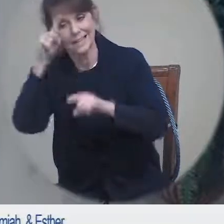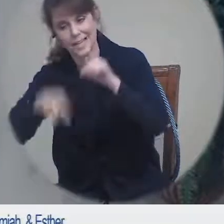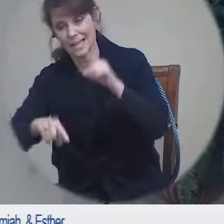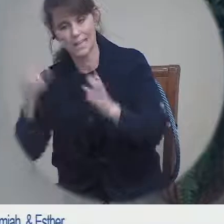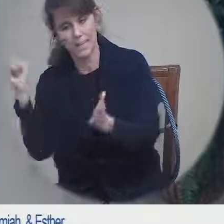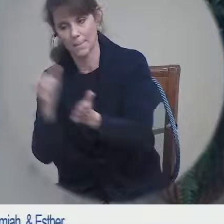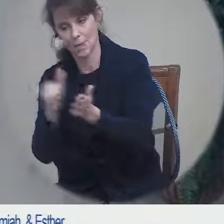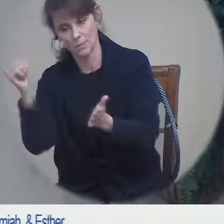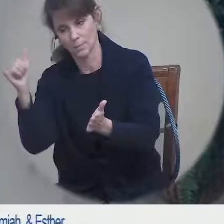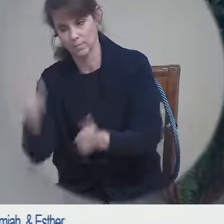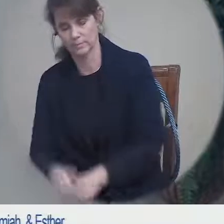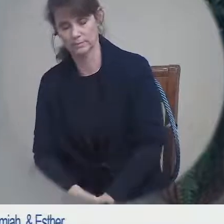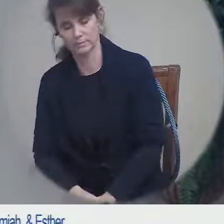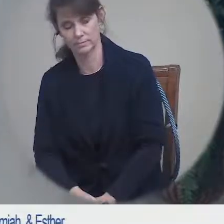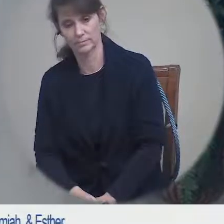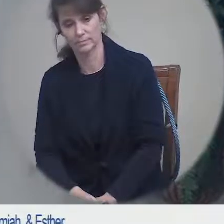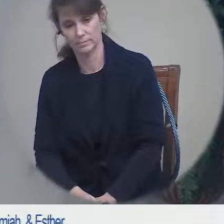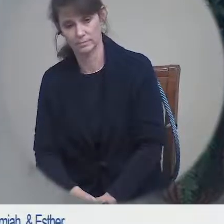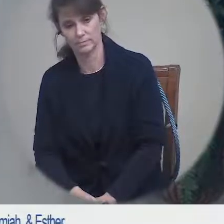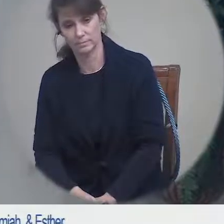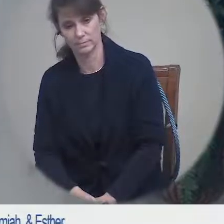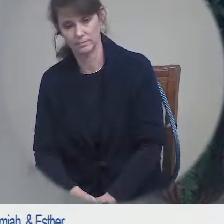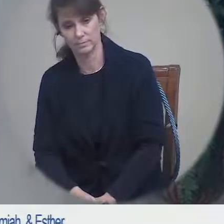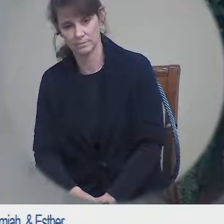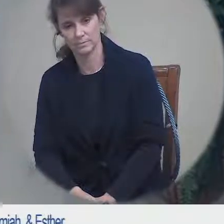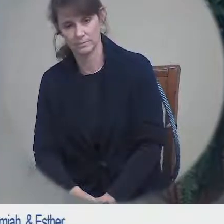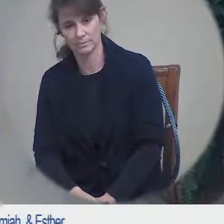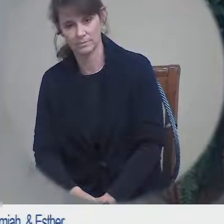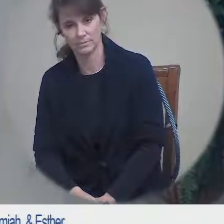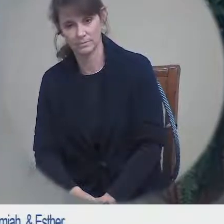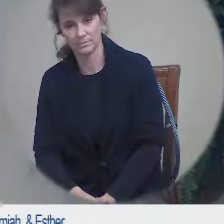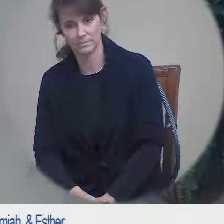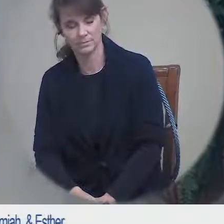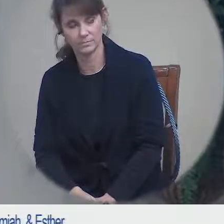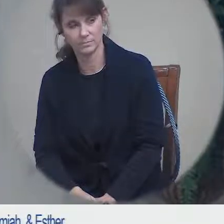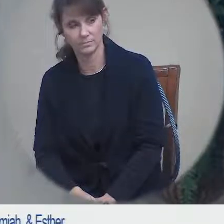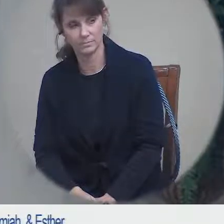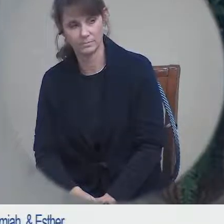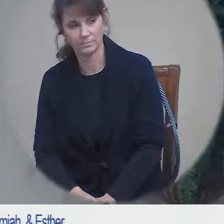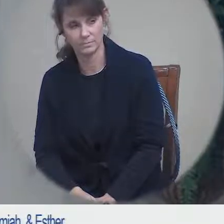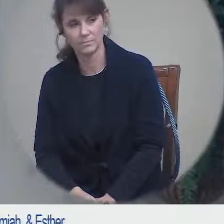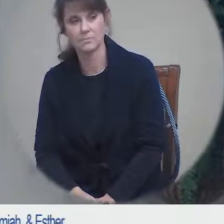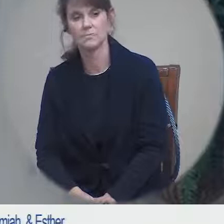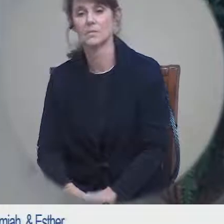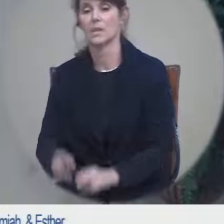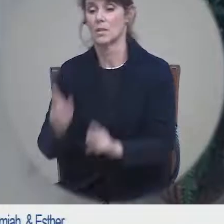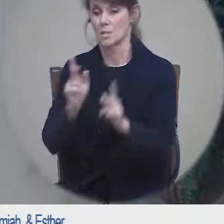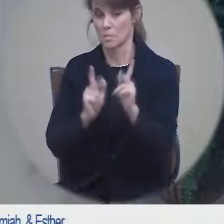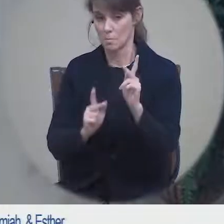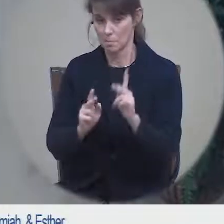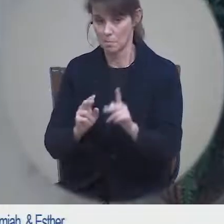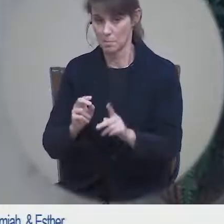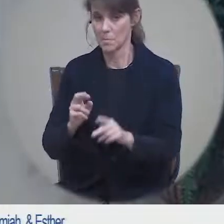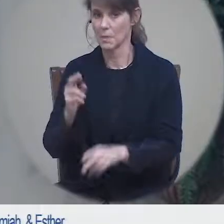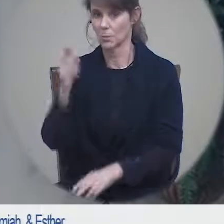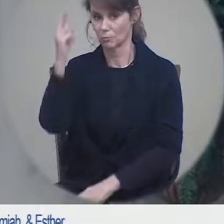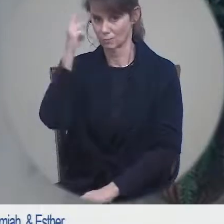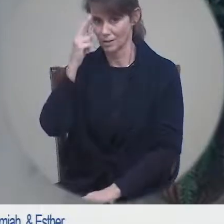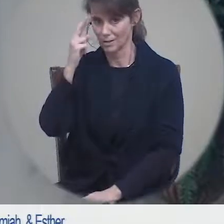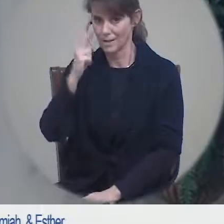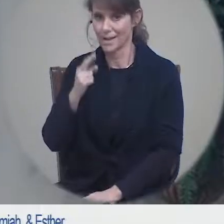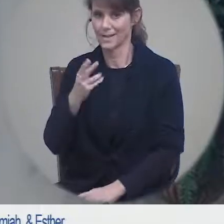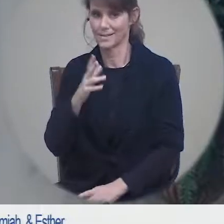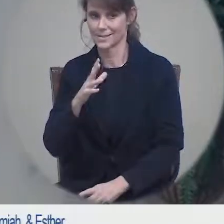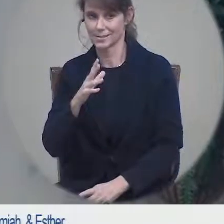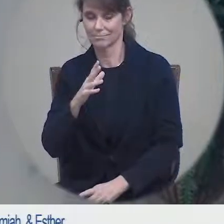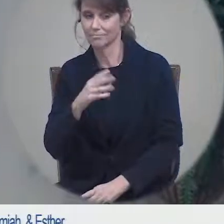matter is even in the Persian court and the people of the city of Susa, they realize the protection of Jehovah.